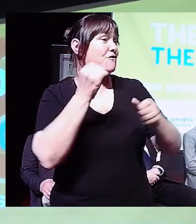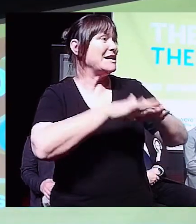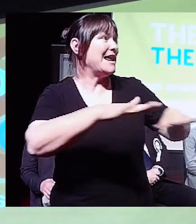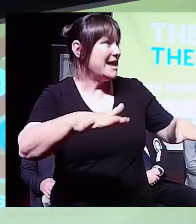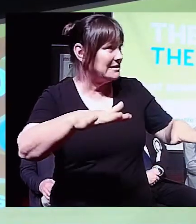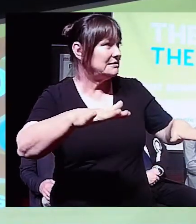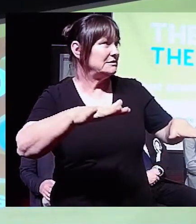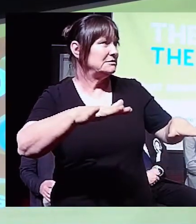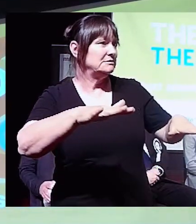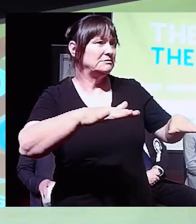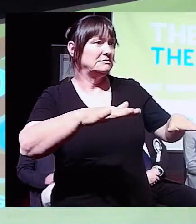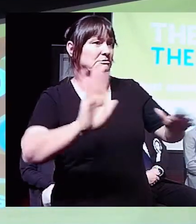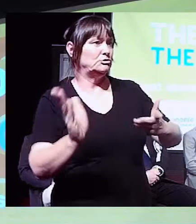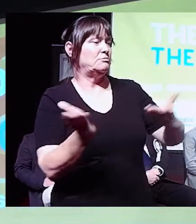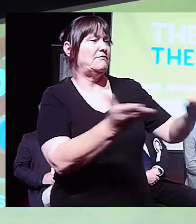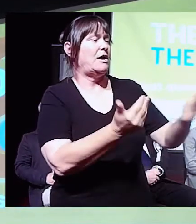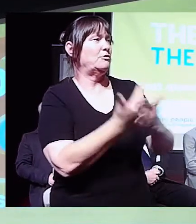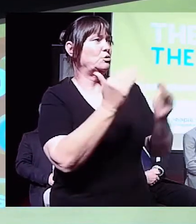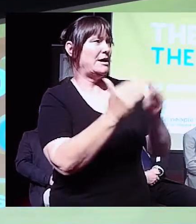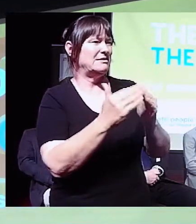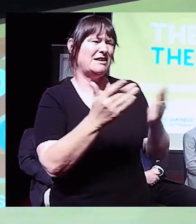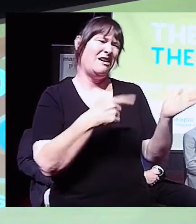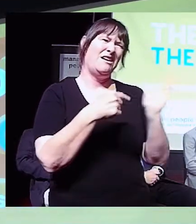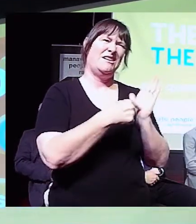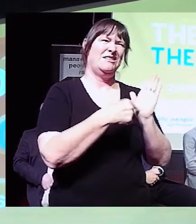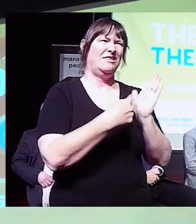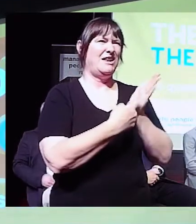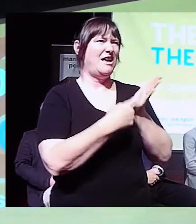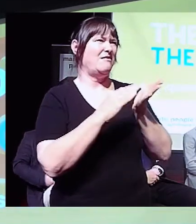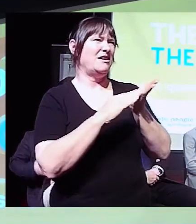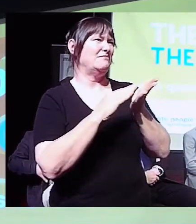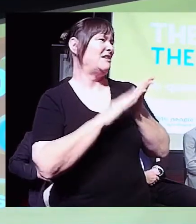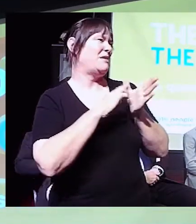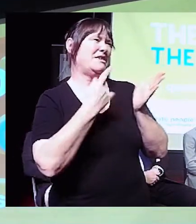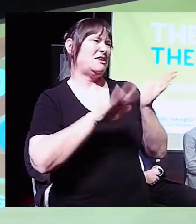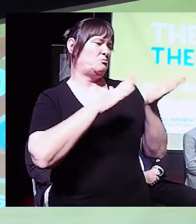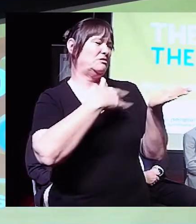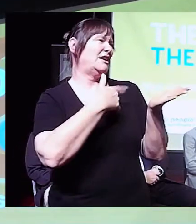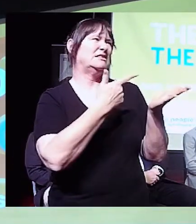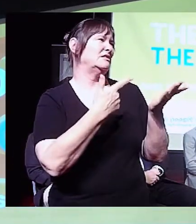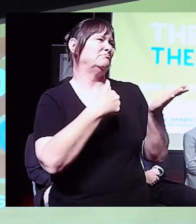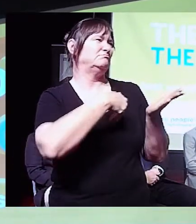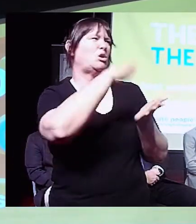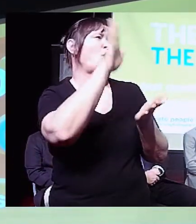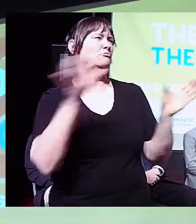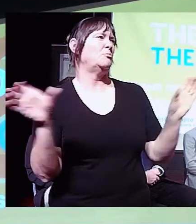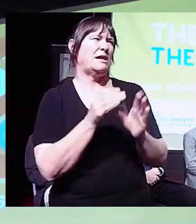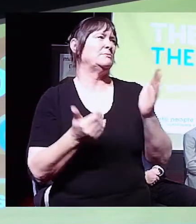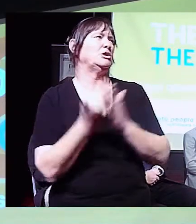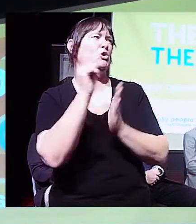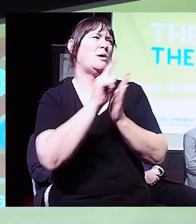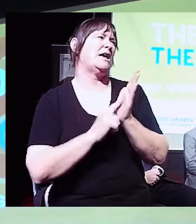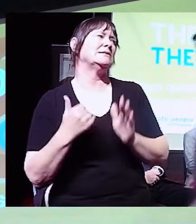zone. We just want to repeal and replace it. That's all ACT ever wants. So that's it from me.